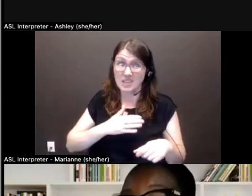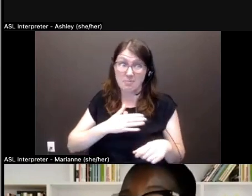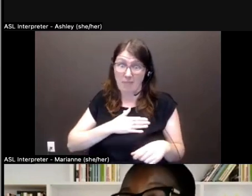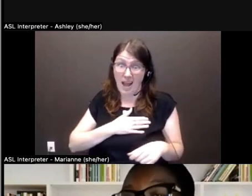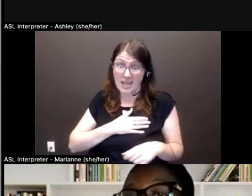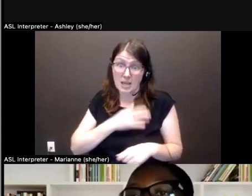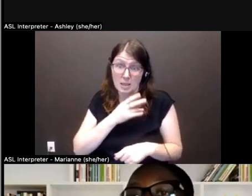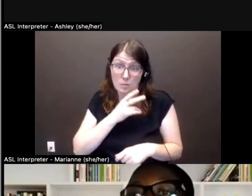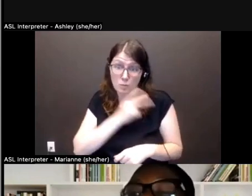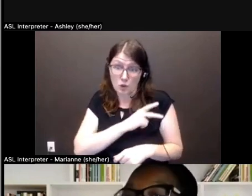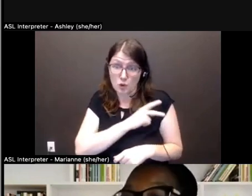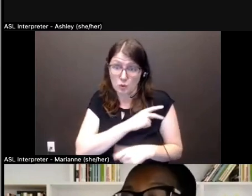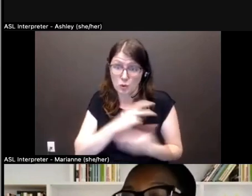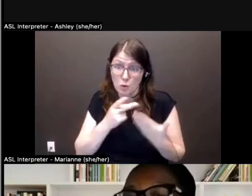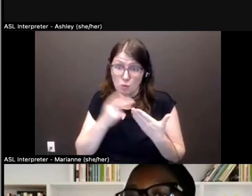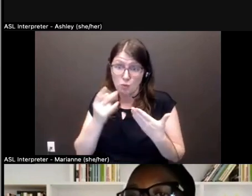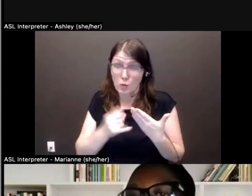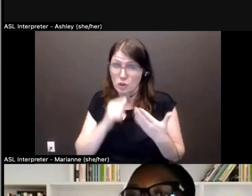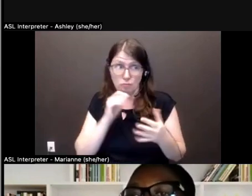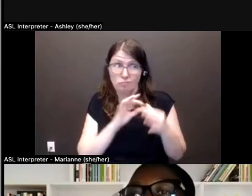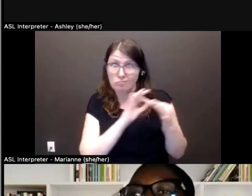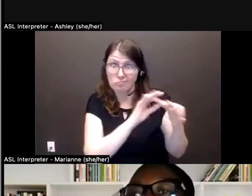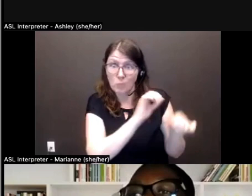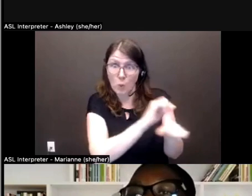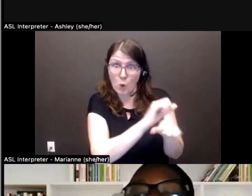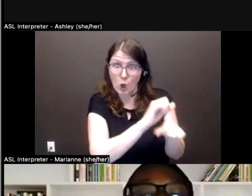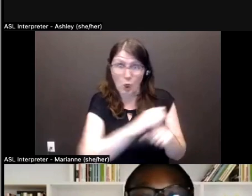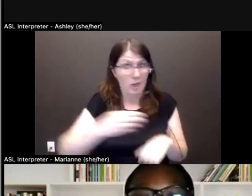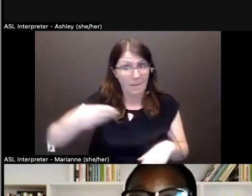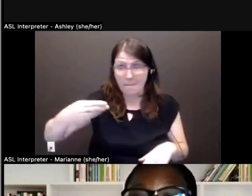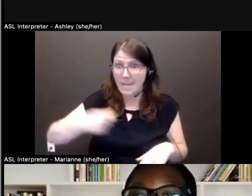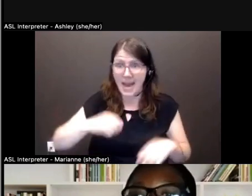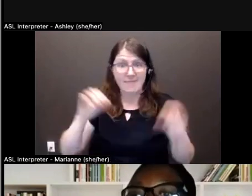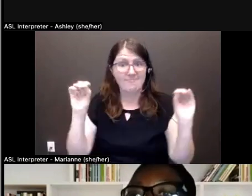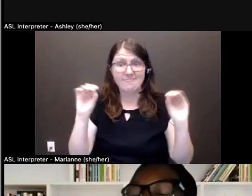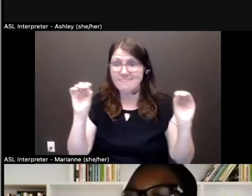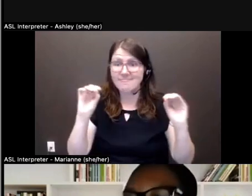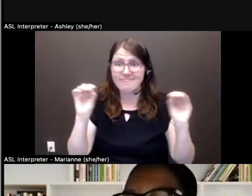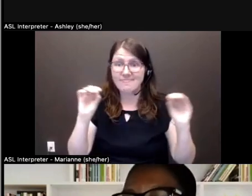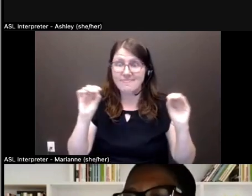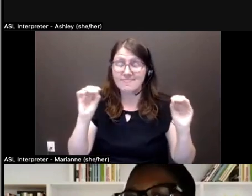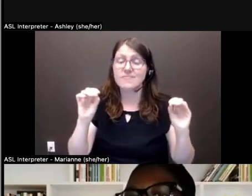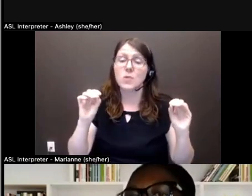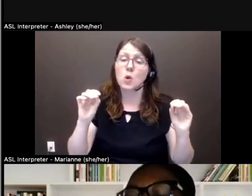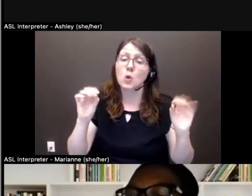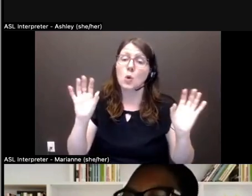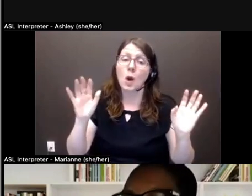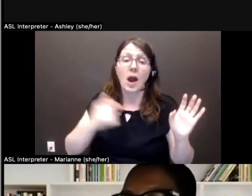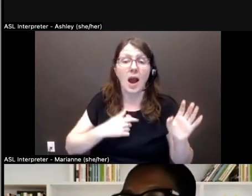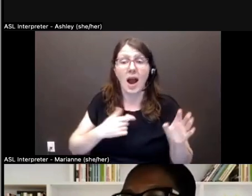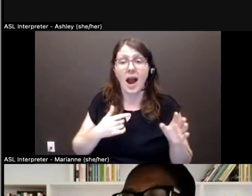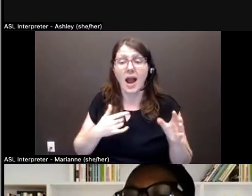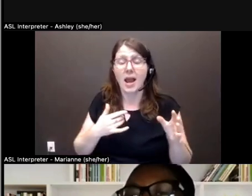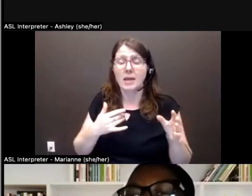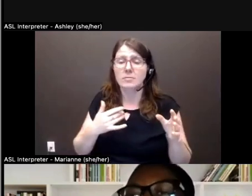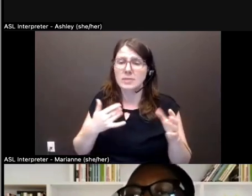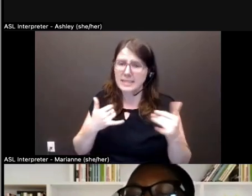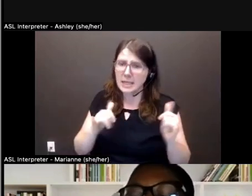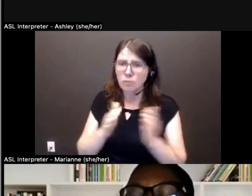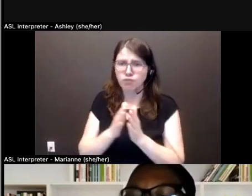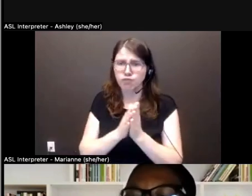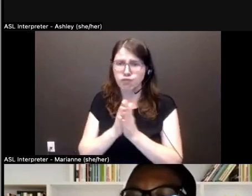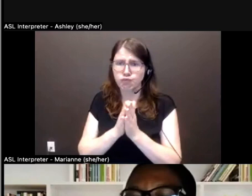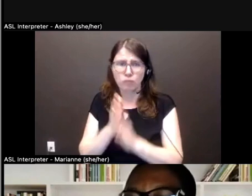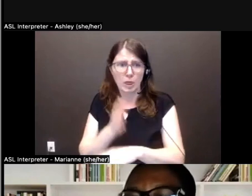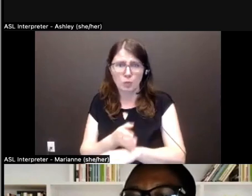I still continue to watch tutorials. And I watch also other channels. When